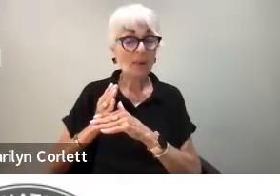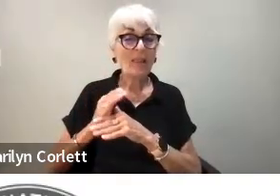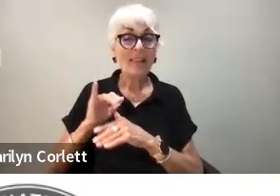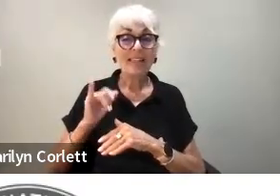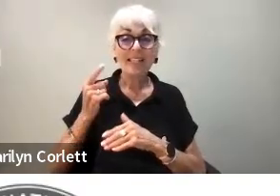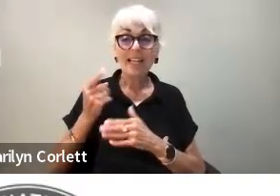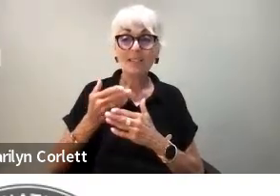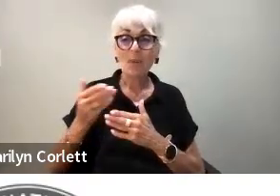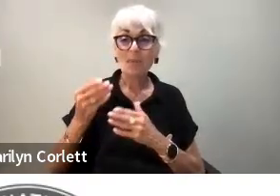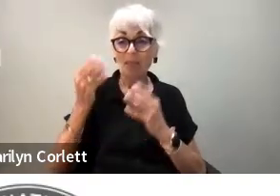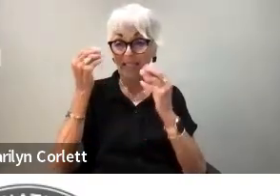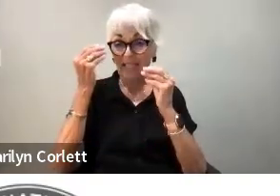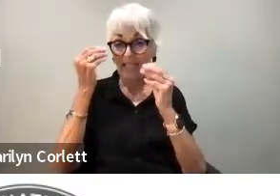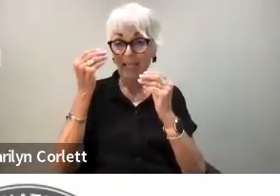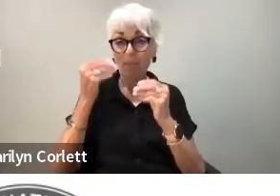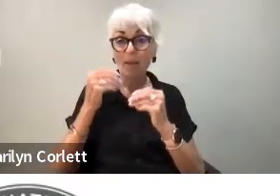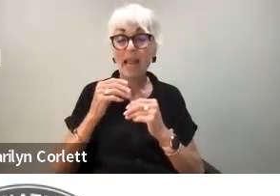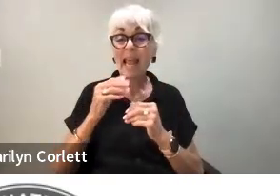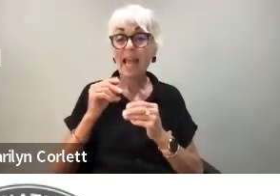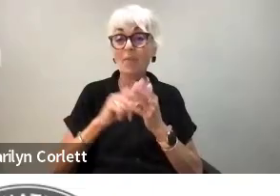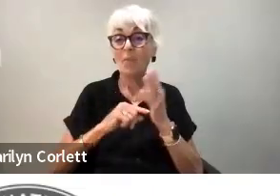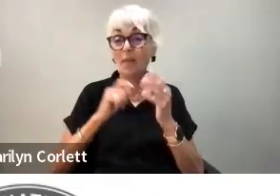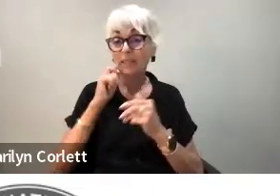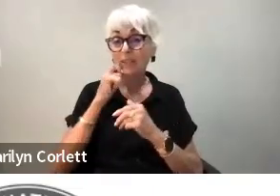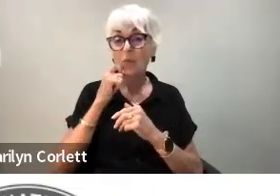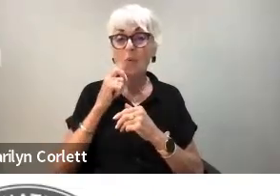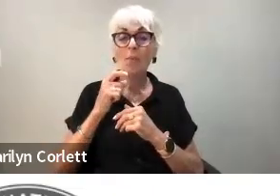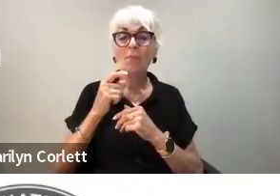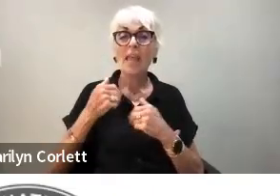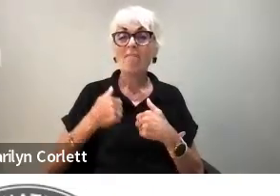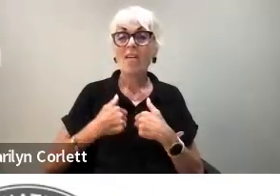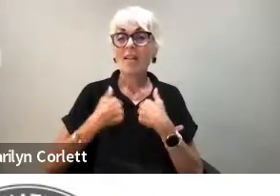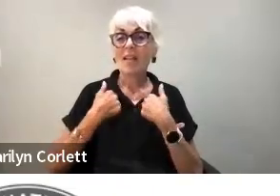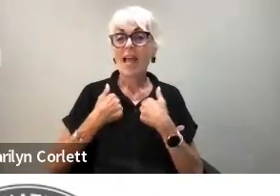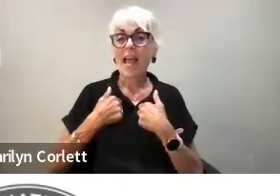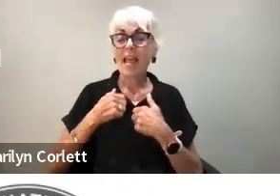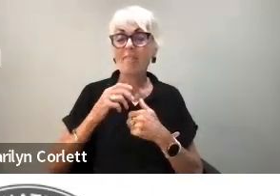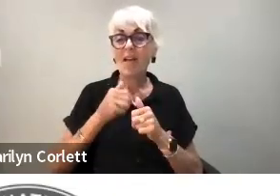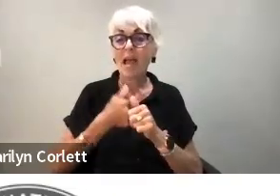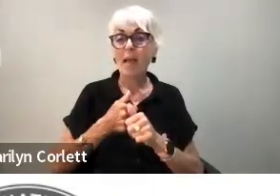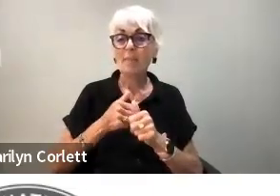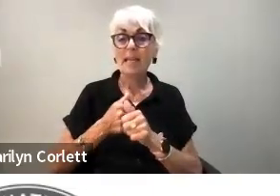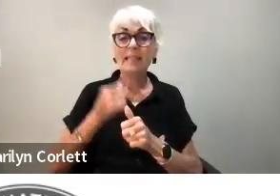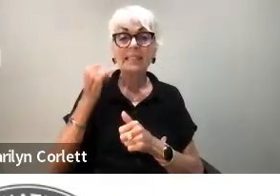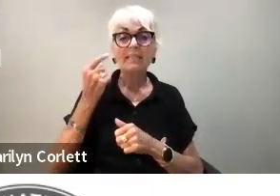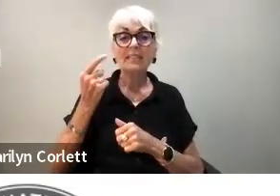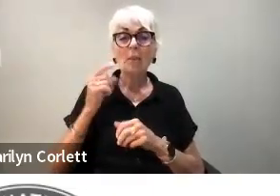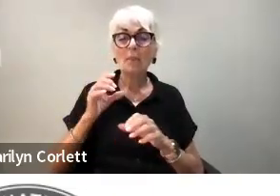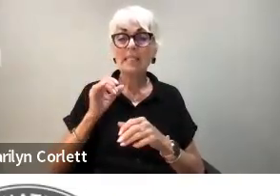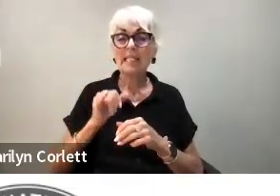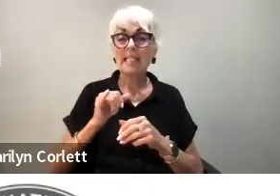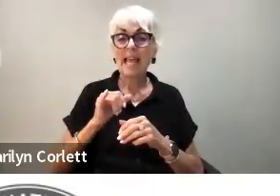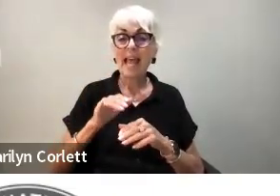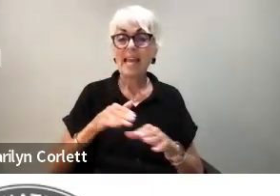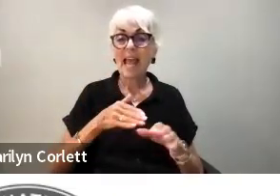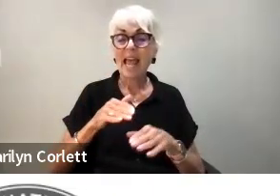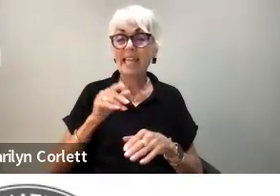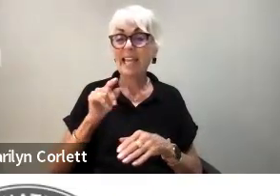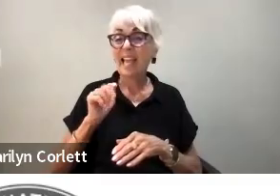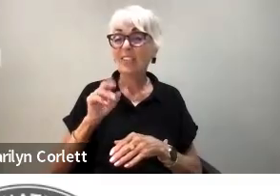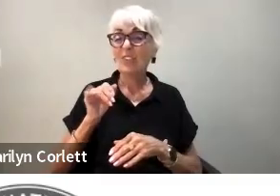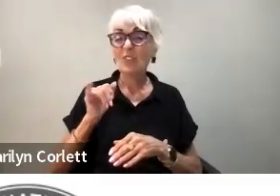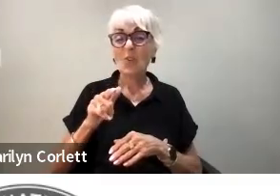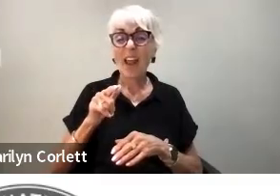that's one thing to think about. And then the cool thing is there's like live updates. So if someone did that hike and the trail conditions were